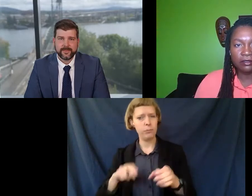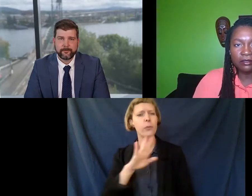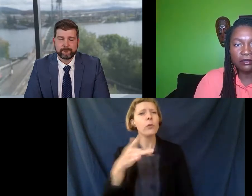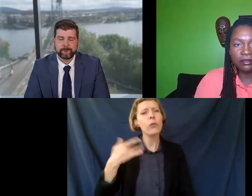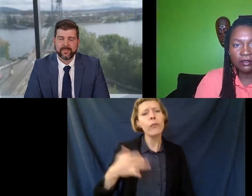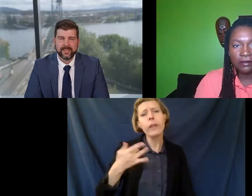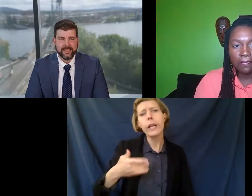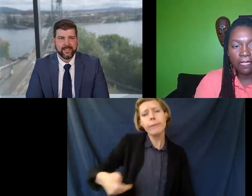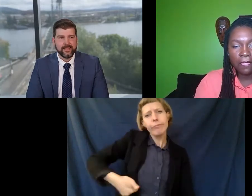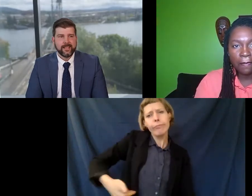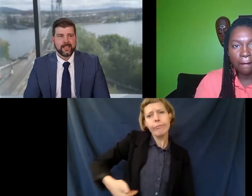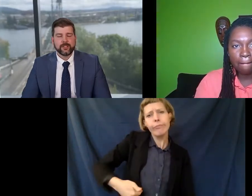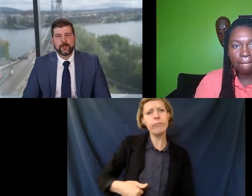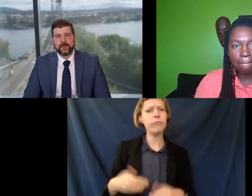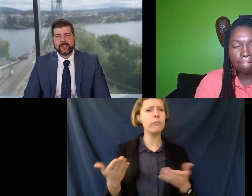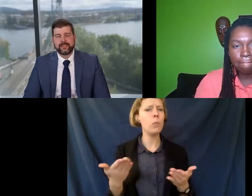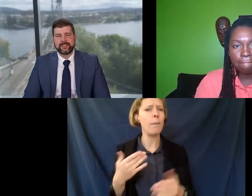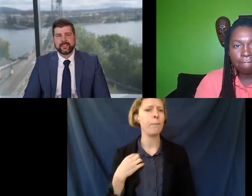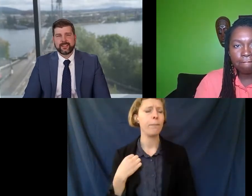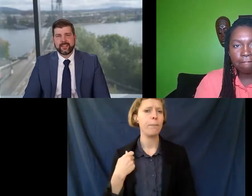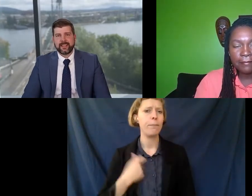chest? You know,